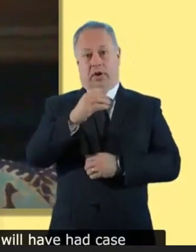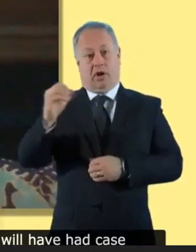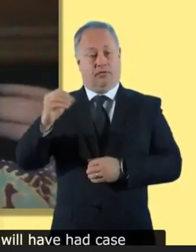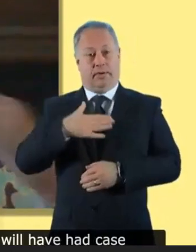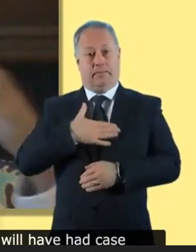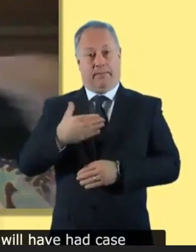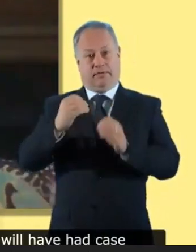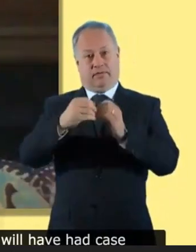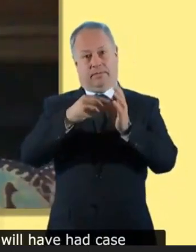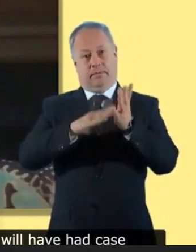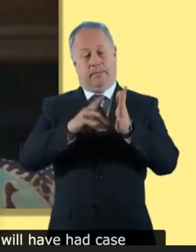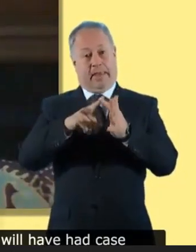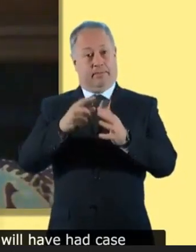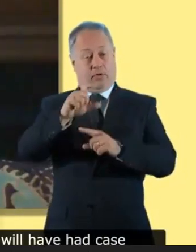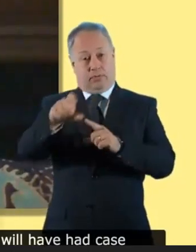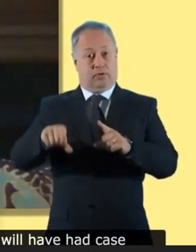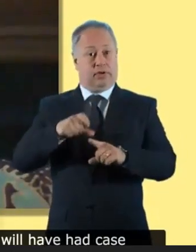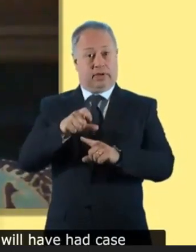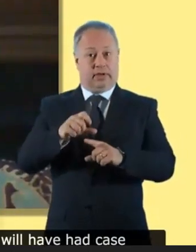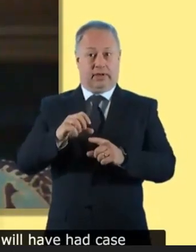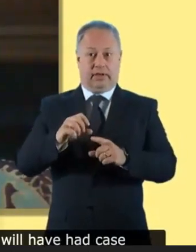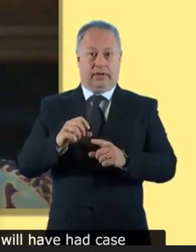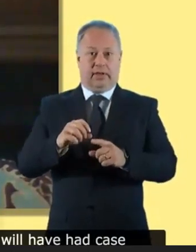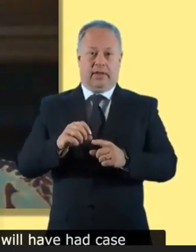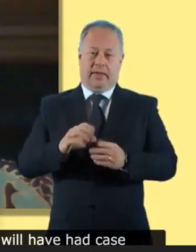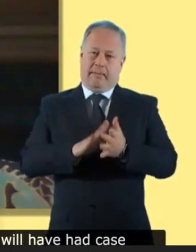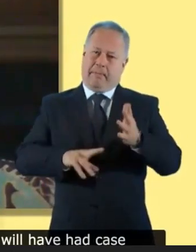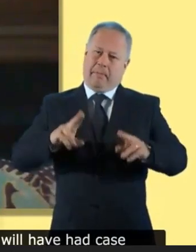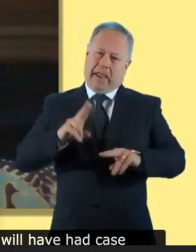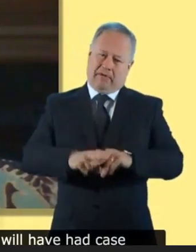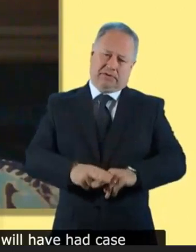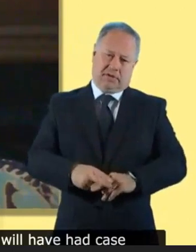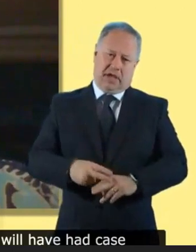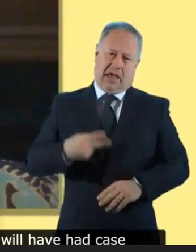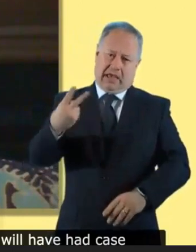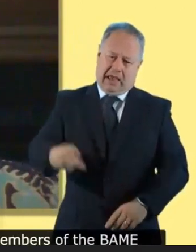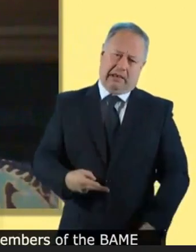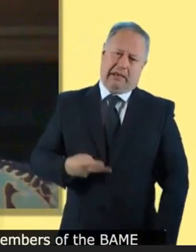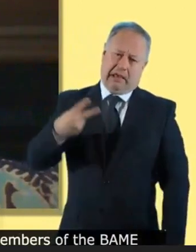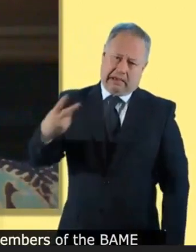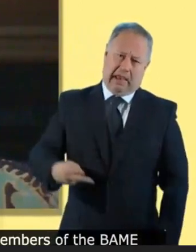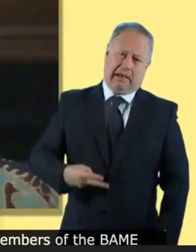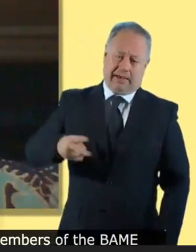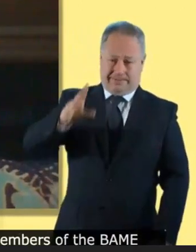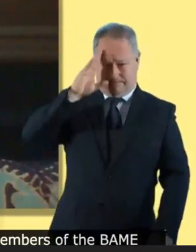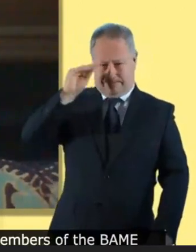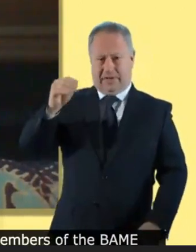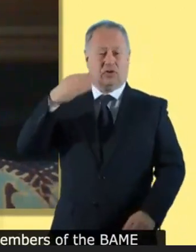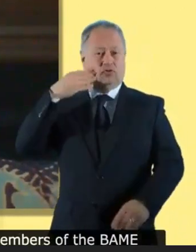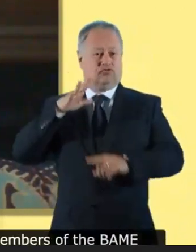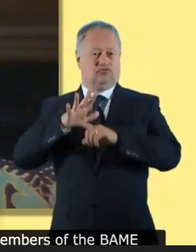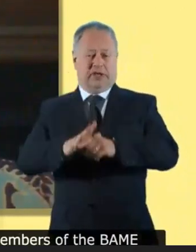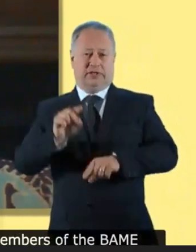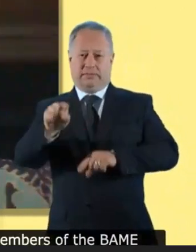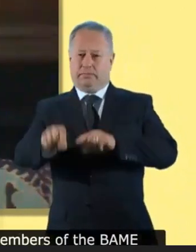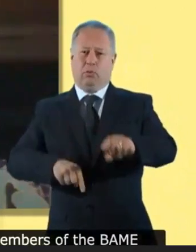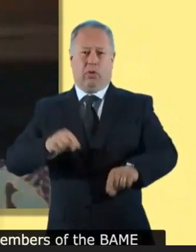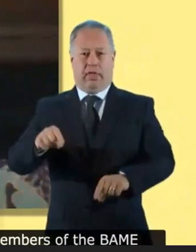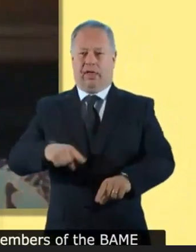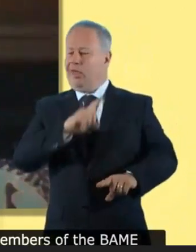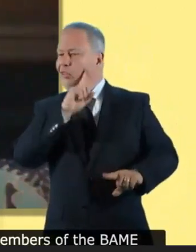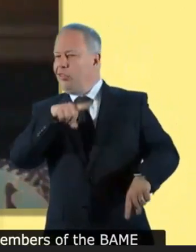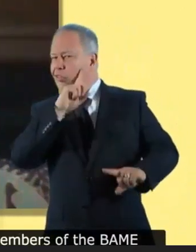community, we saw that parent after parents had experience of racist bullying in schools not being properly tackled. And we need to